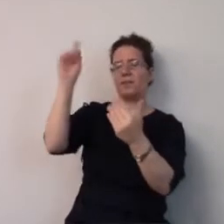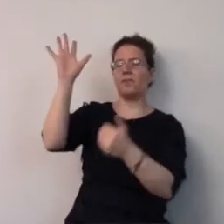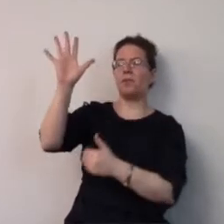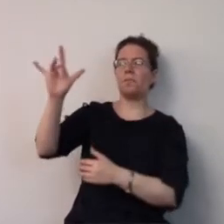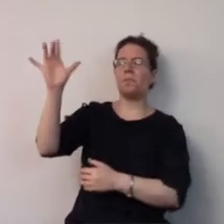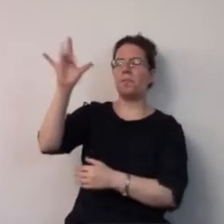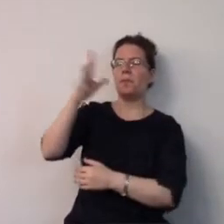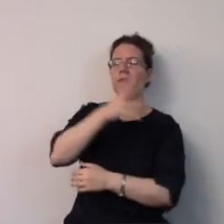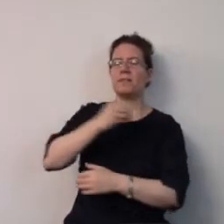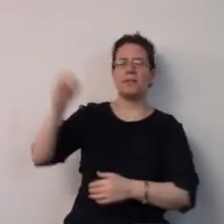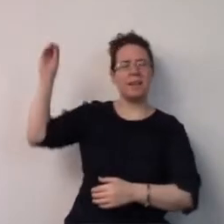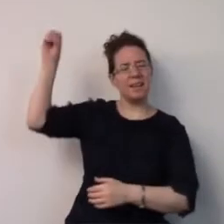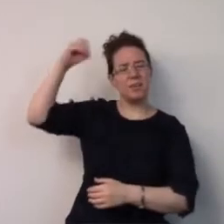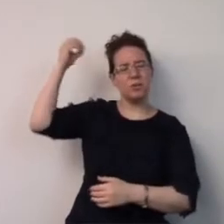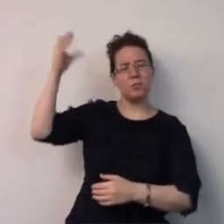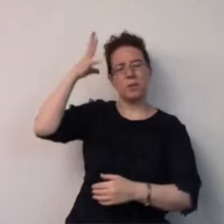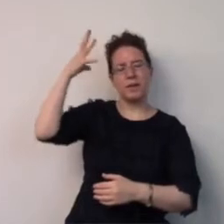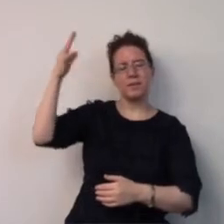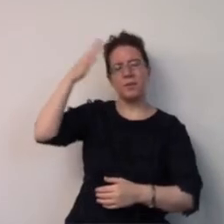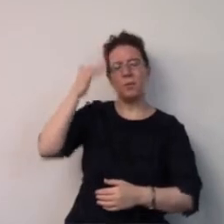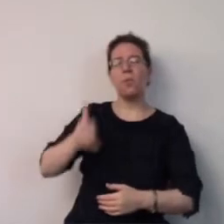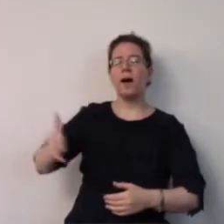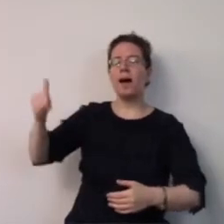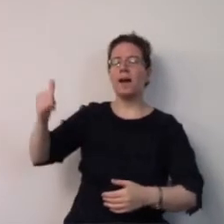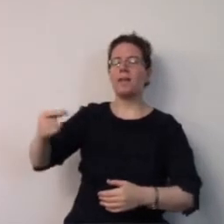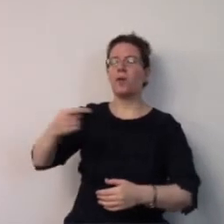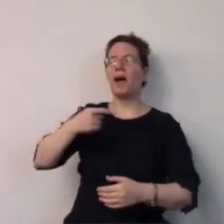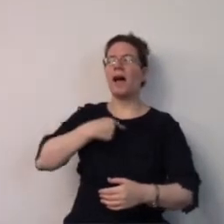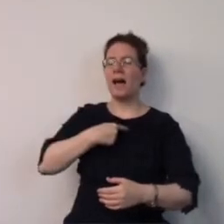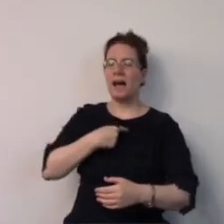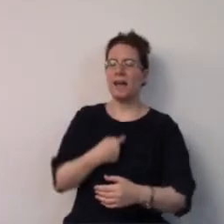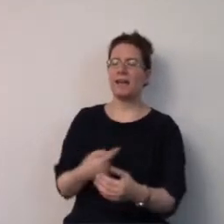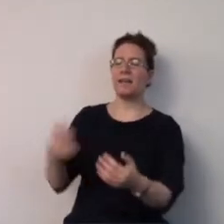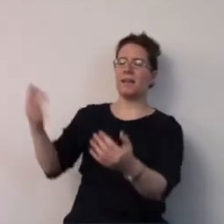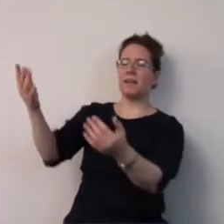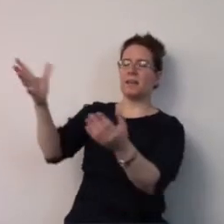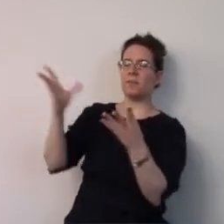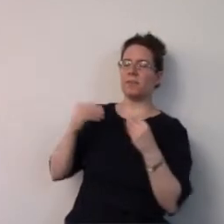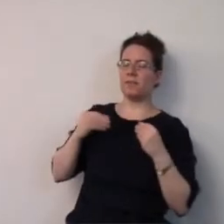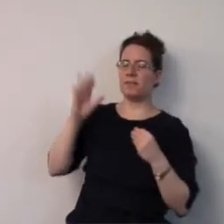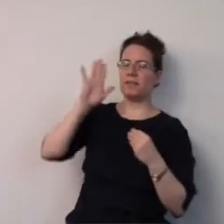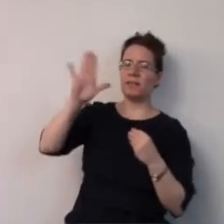are and who You are. Hallelujah, hallelujah, hallelujah.